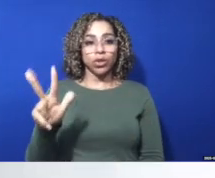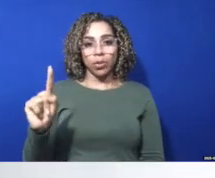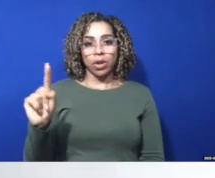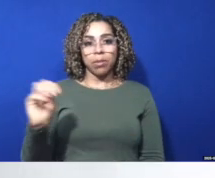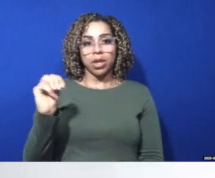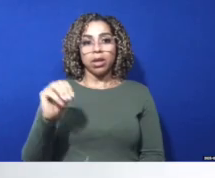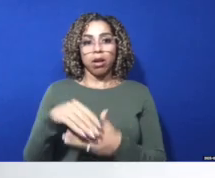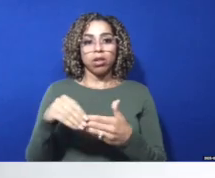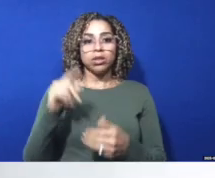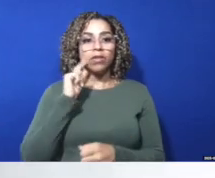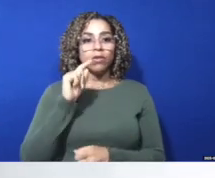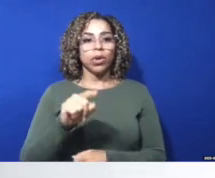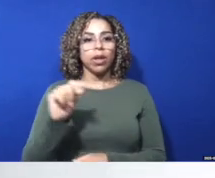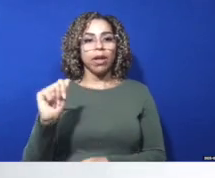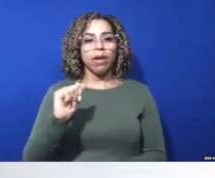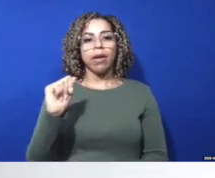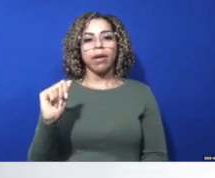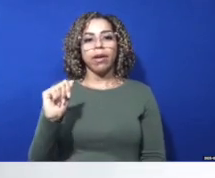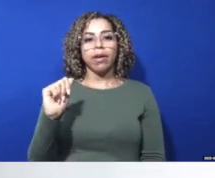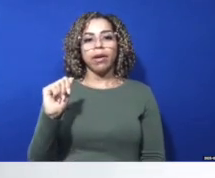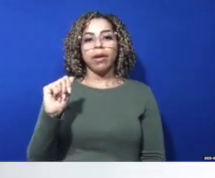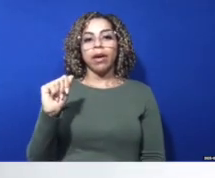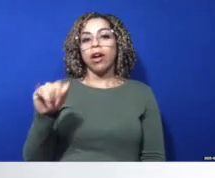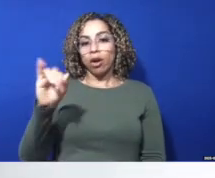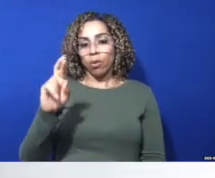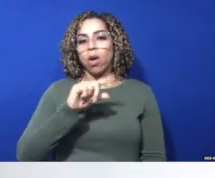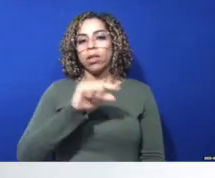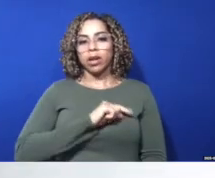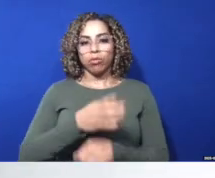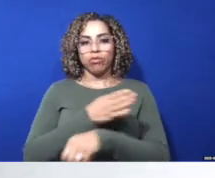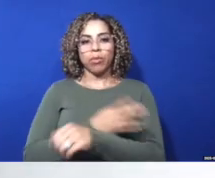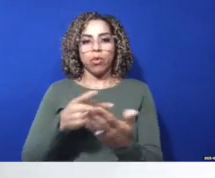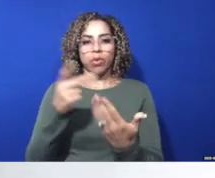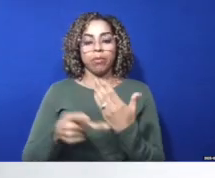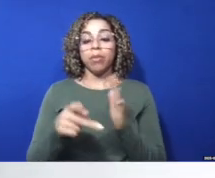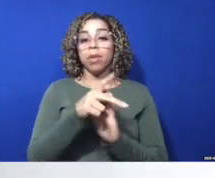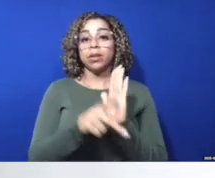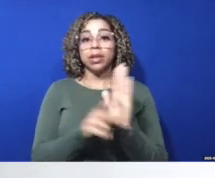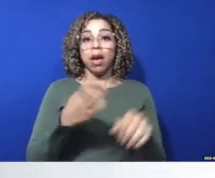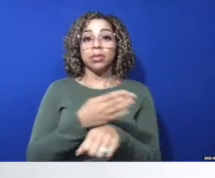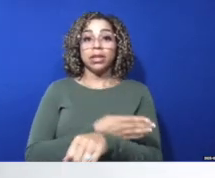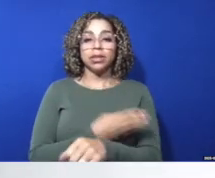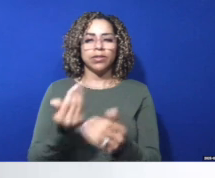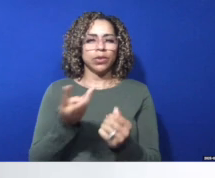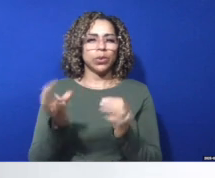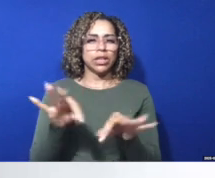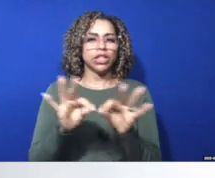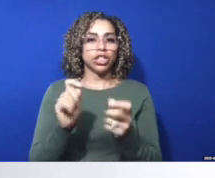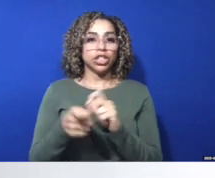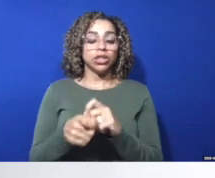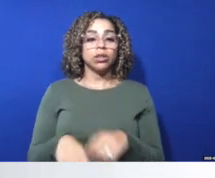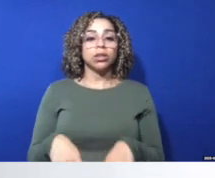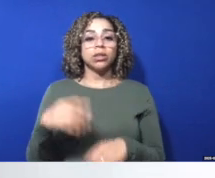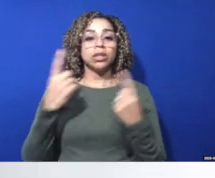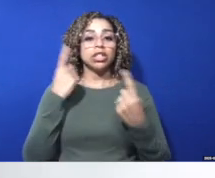Program. For policy updates, we're looking at a few key changes. First, we're considering reintroducing higher